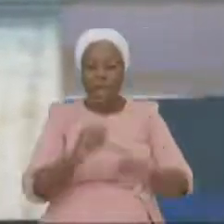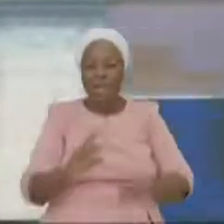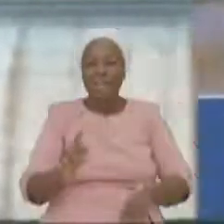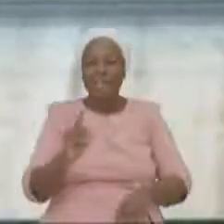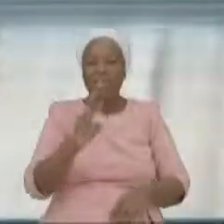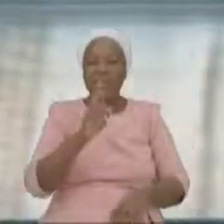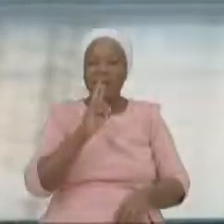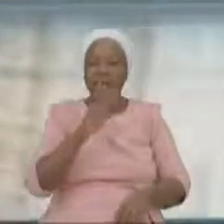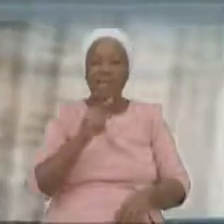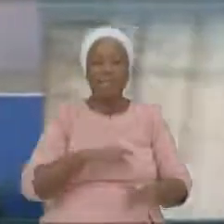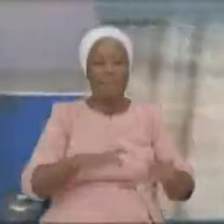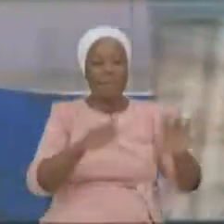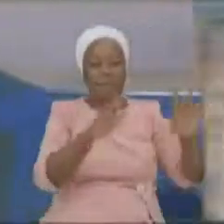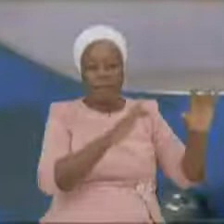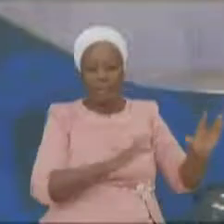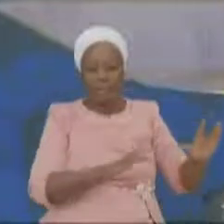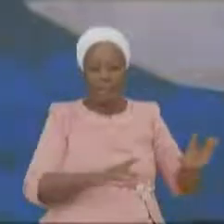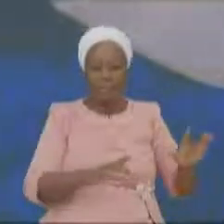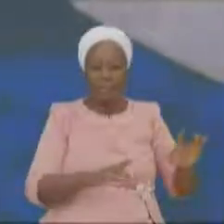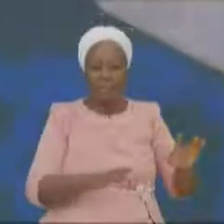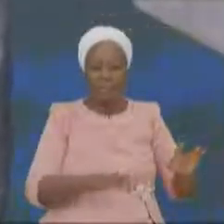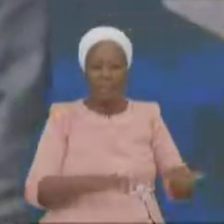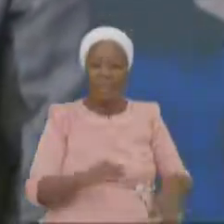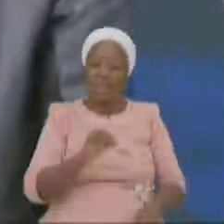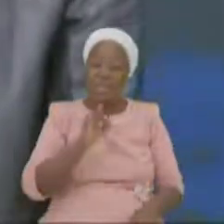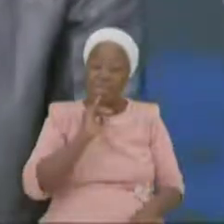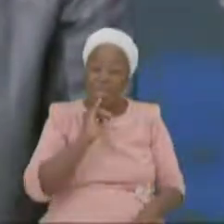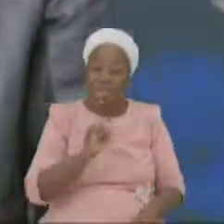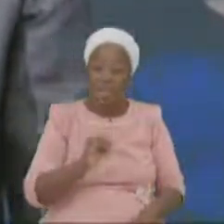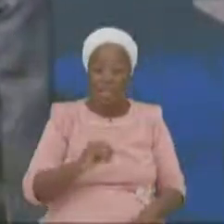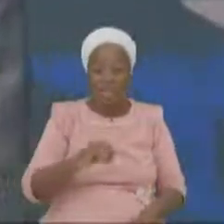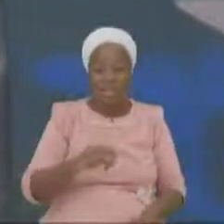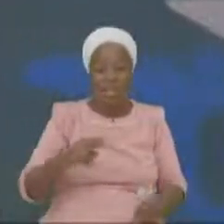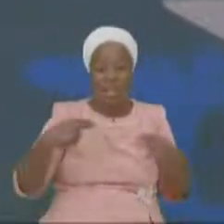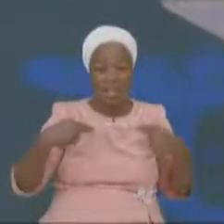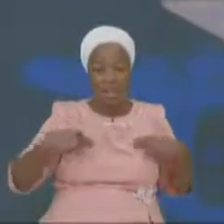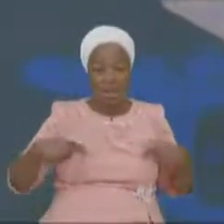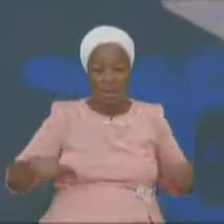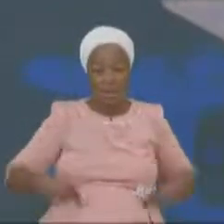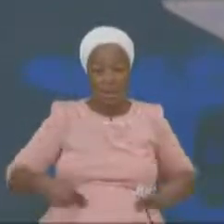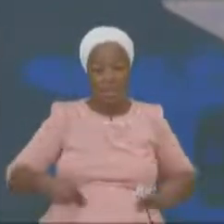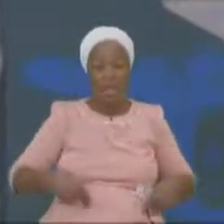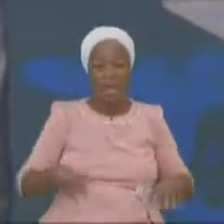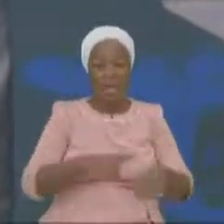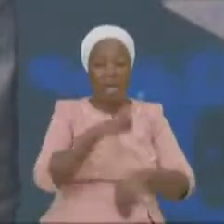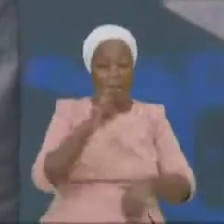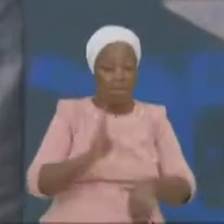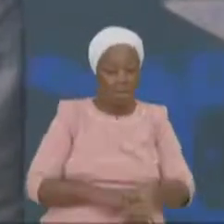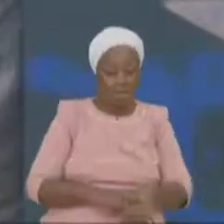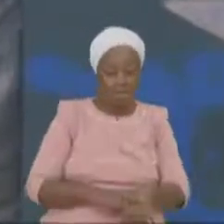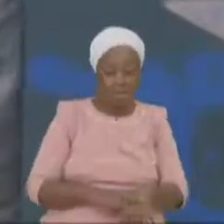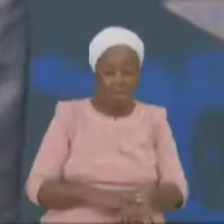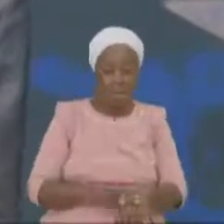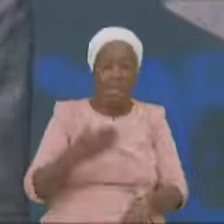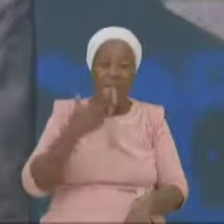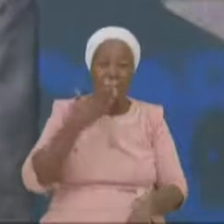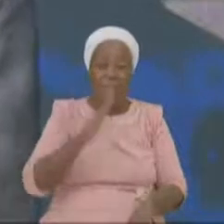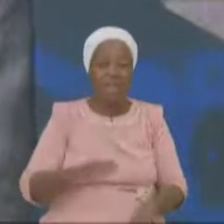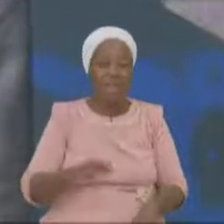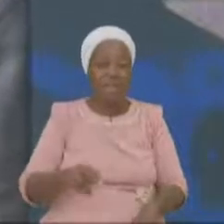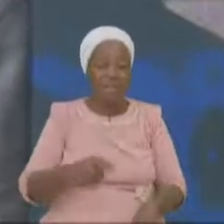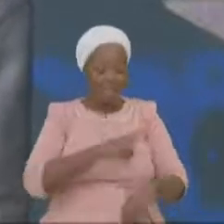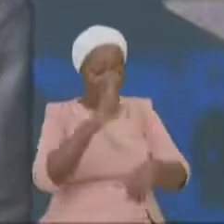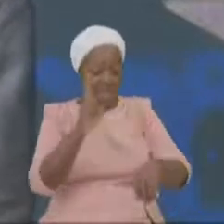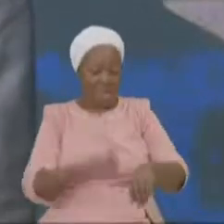the merciful. It's human nature, depraved nature, to be cruel